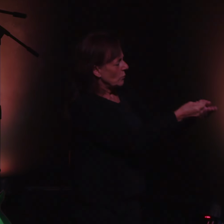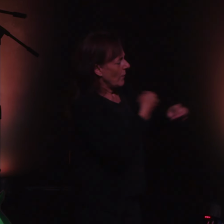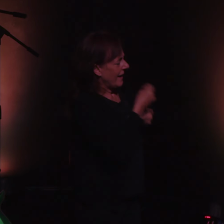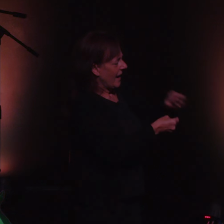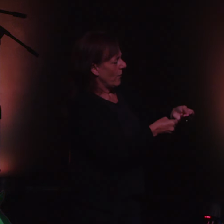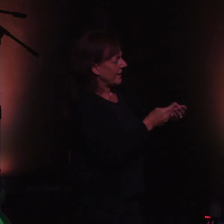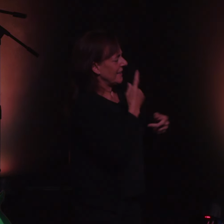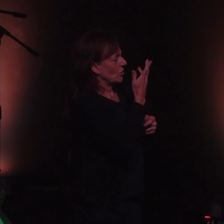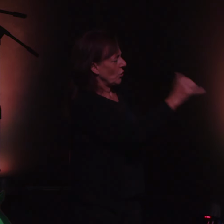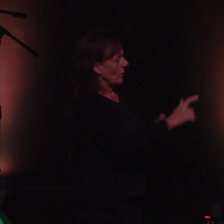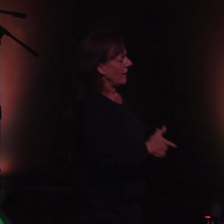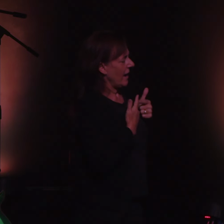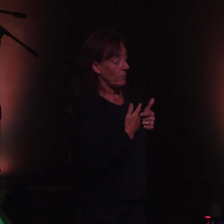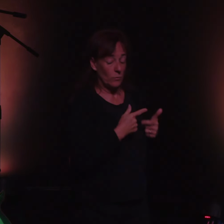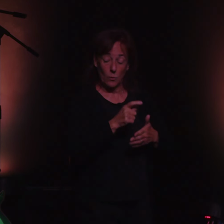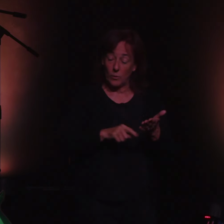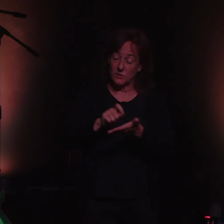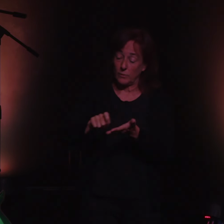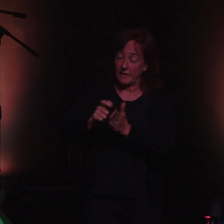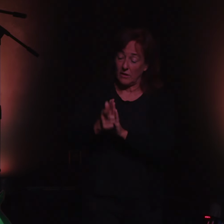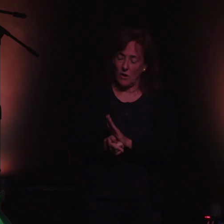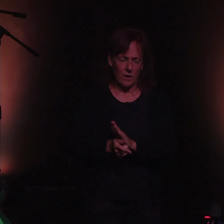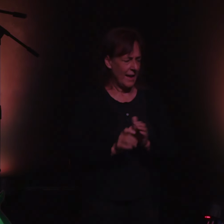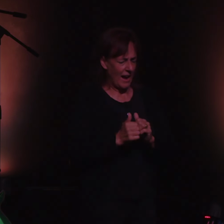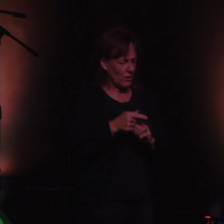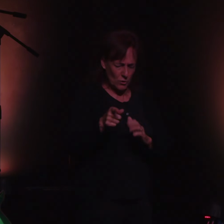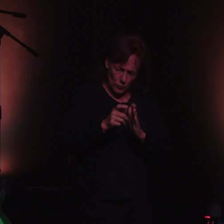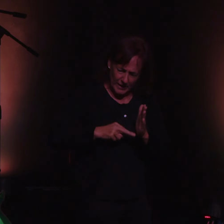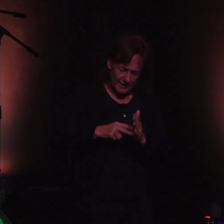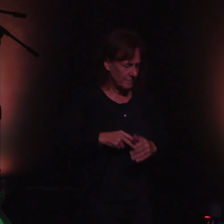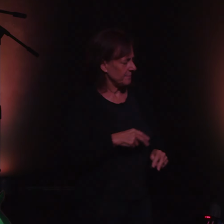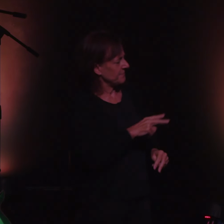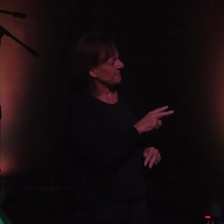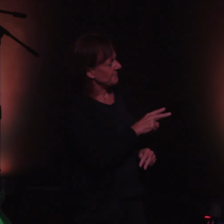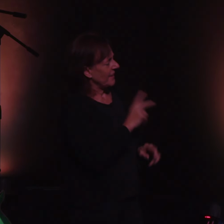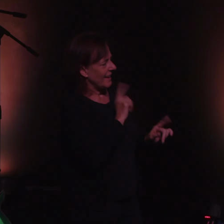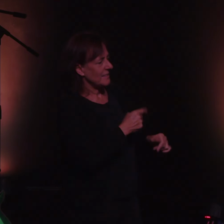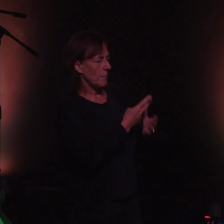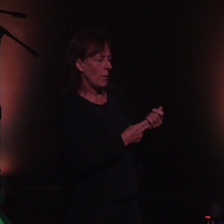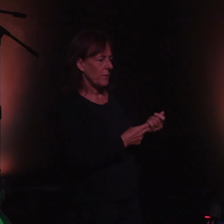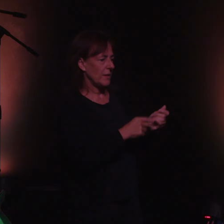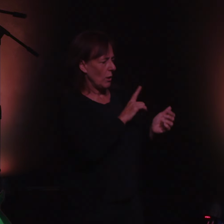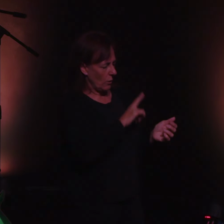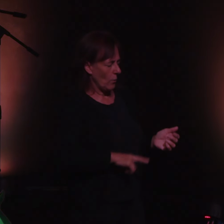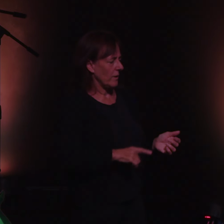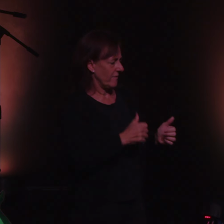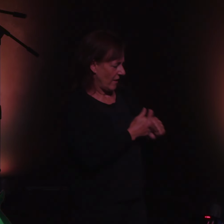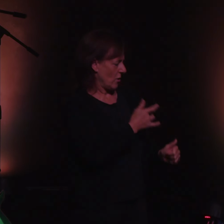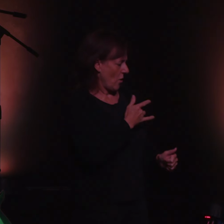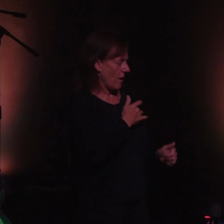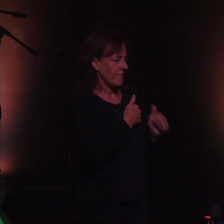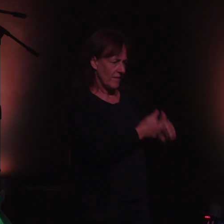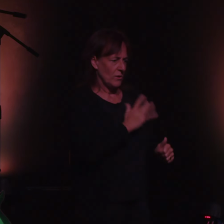life?" "What is written in the law?" he replied. "How do you read it?" So he answered, "Love the Lord your God with all your heart, and with all